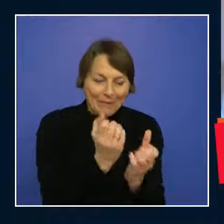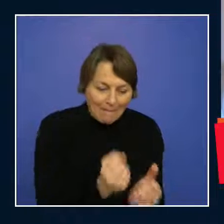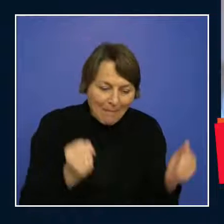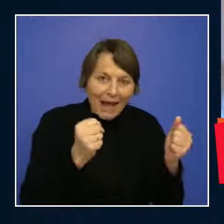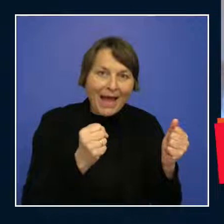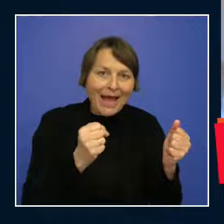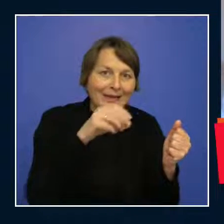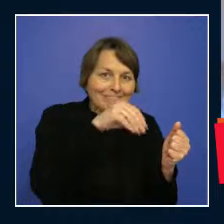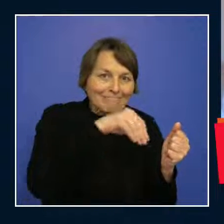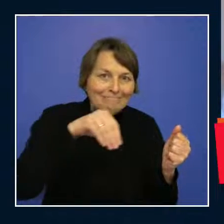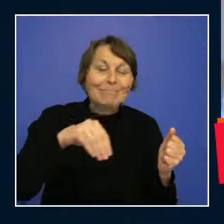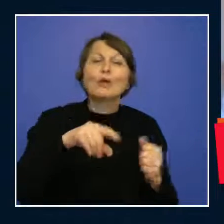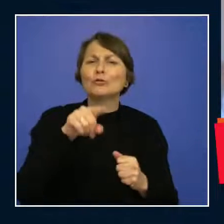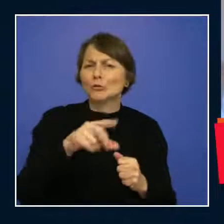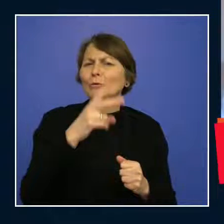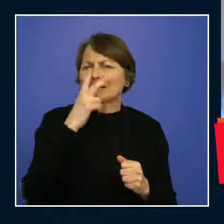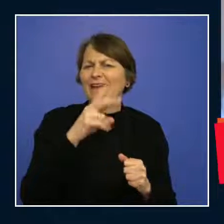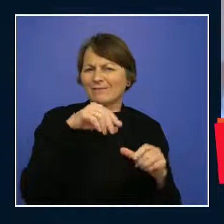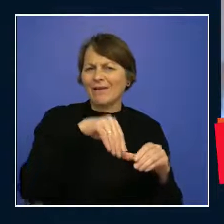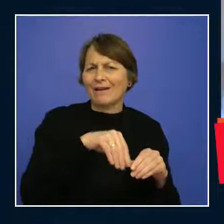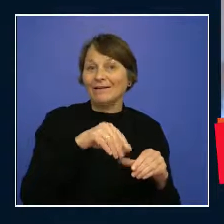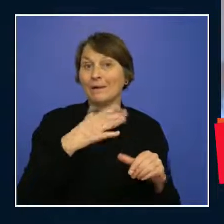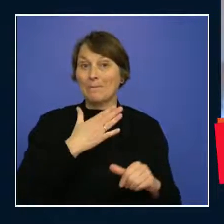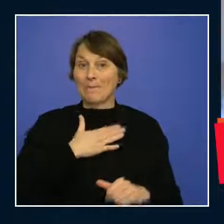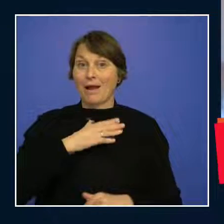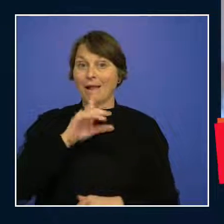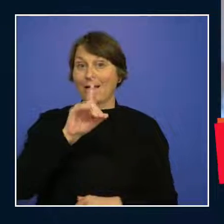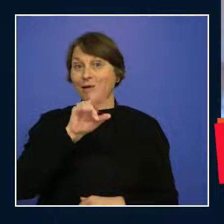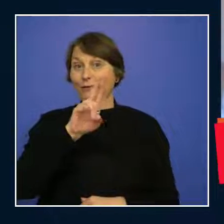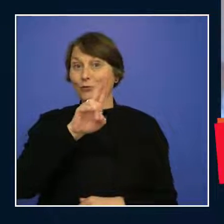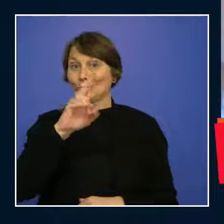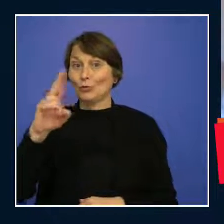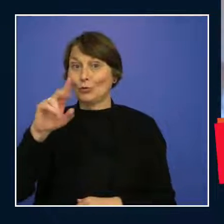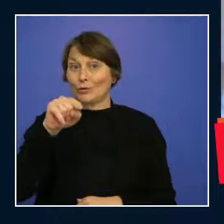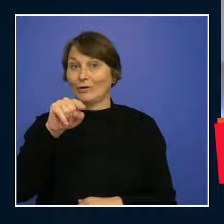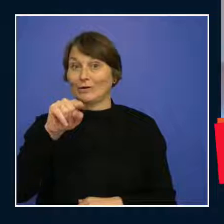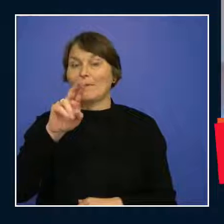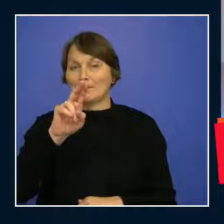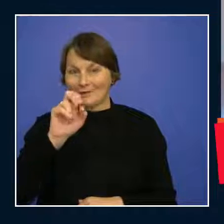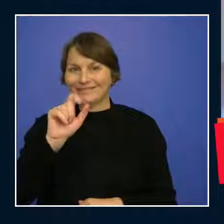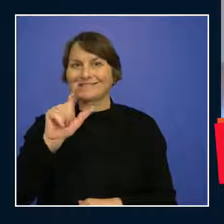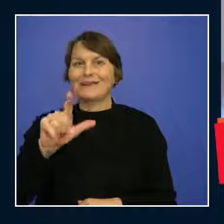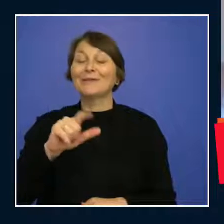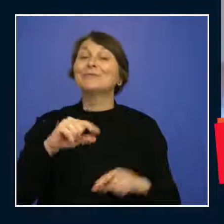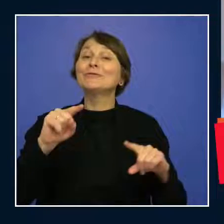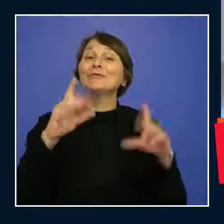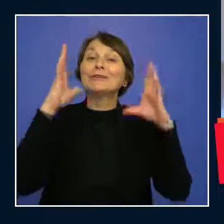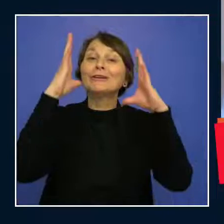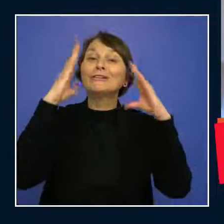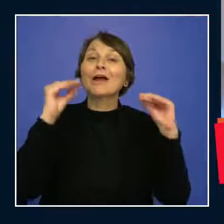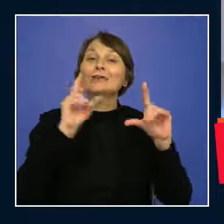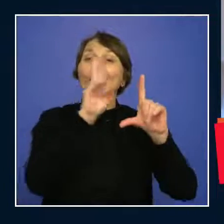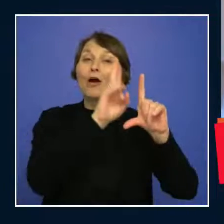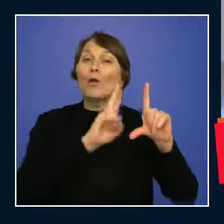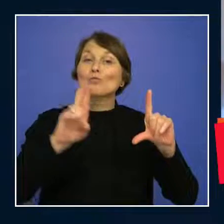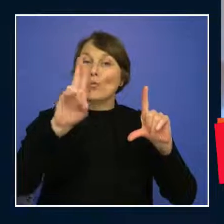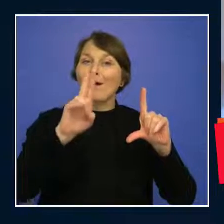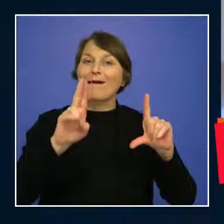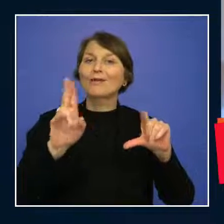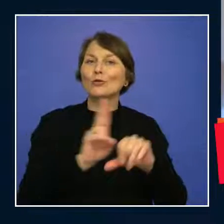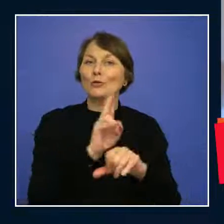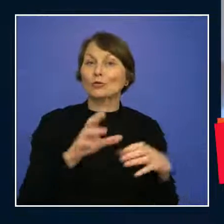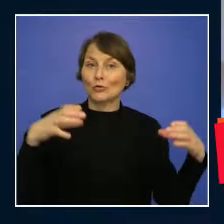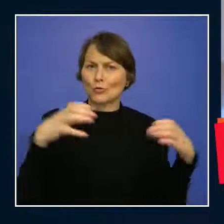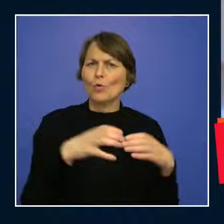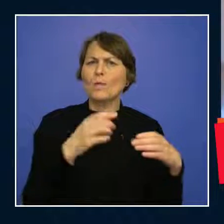the virtual.dug.nl website. Welcome again to this event by the Dutch Umbraco User Group. I am Arnold Visser, one of the directors of the Dutch